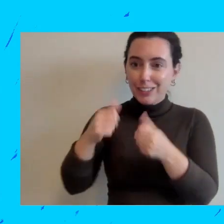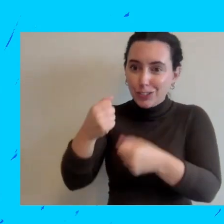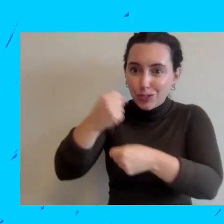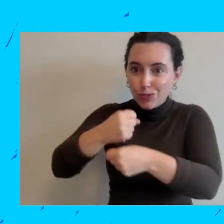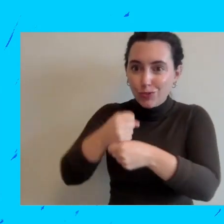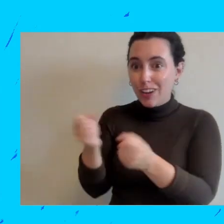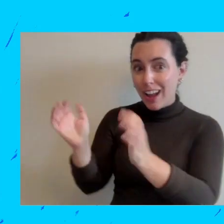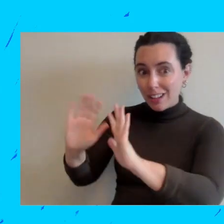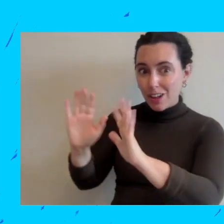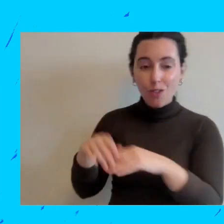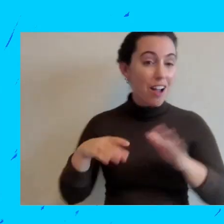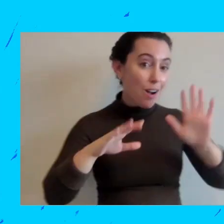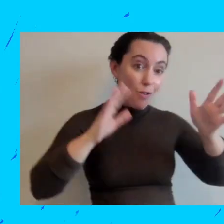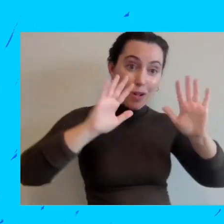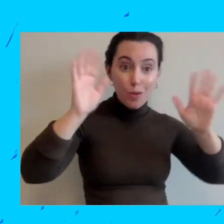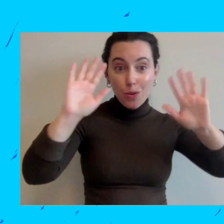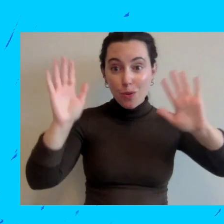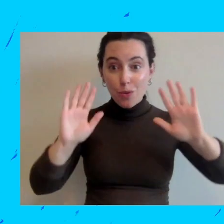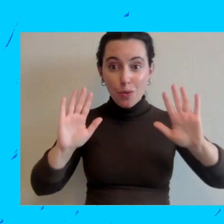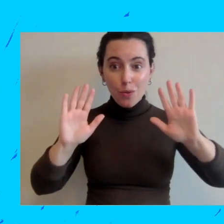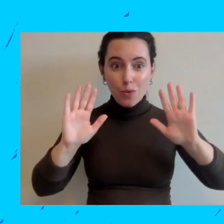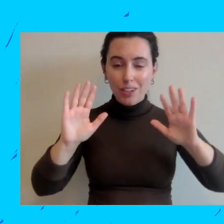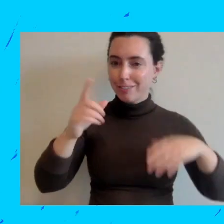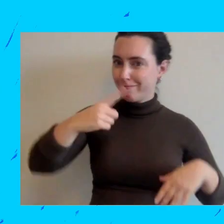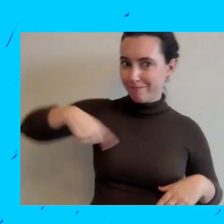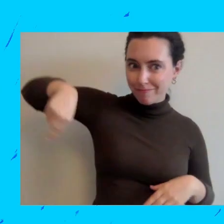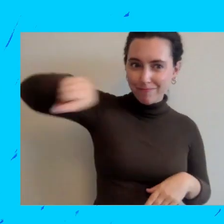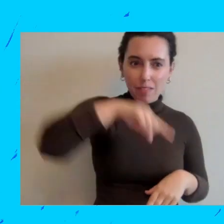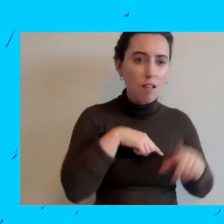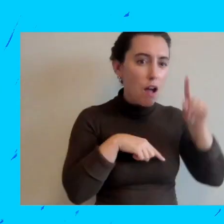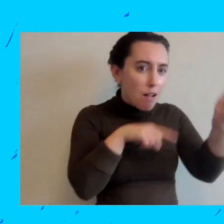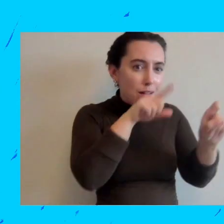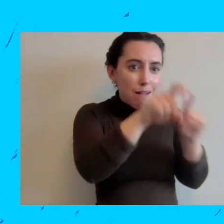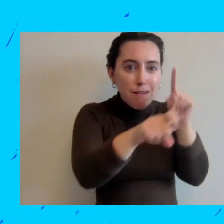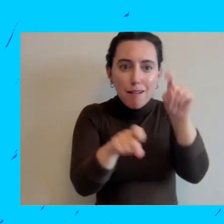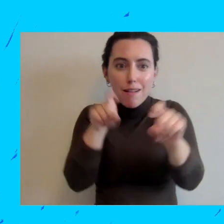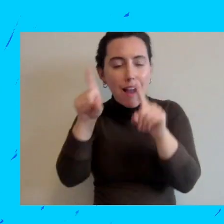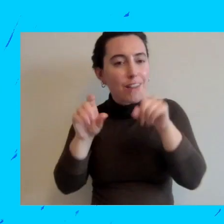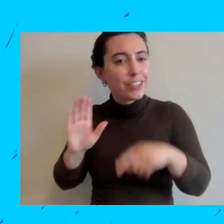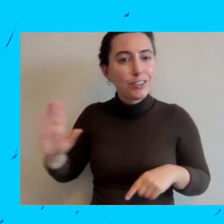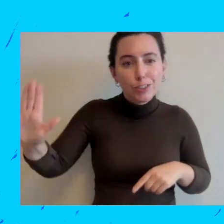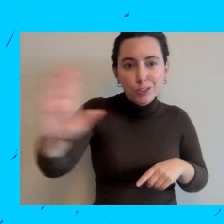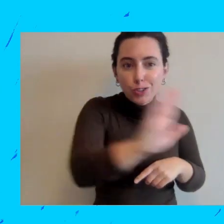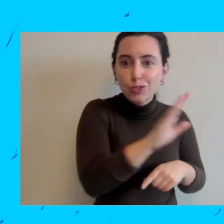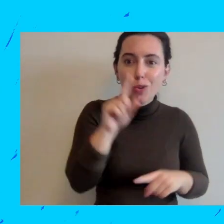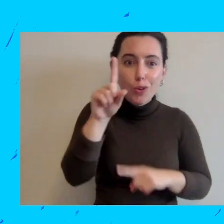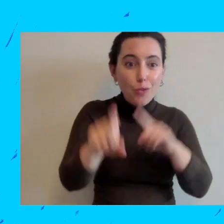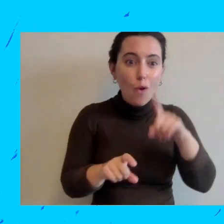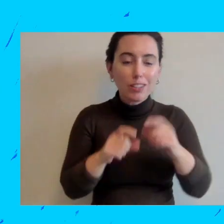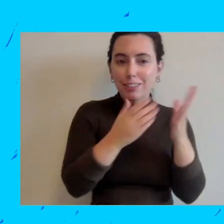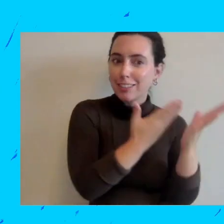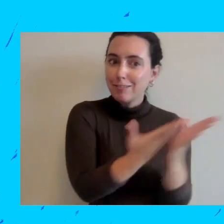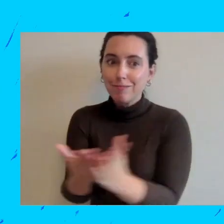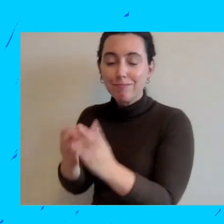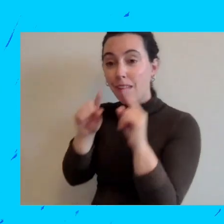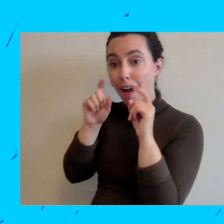Hello. Hello. Now, we asked for your questions on this series and put them to our young research team.